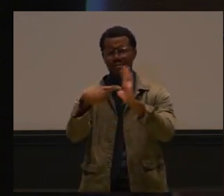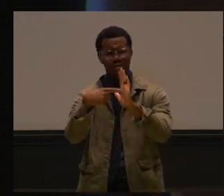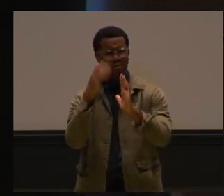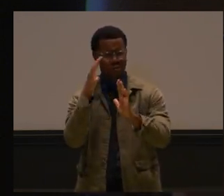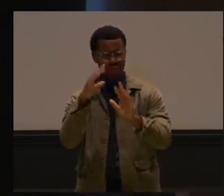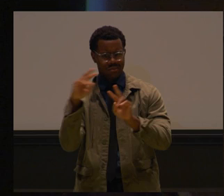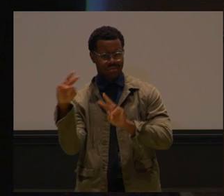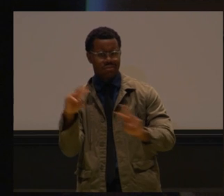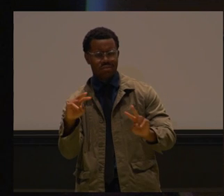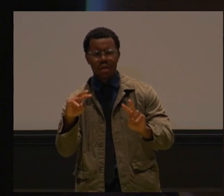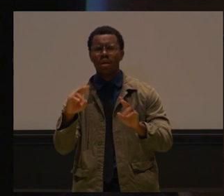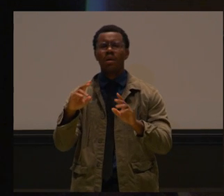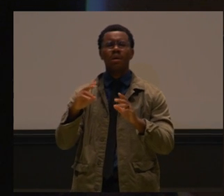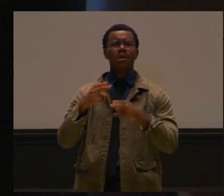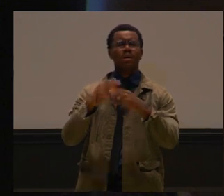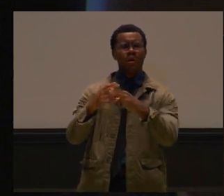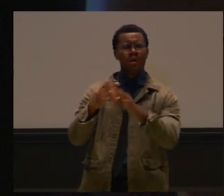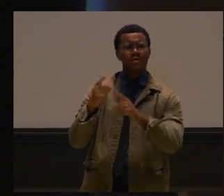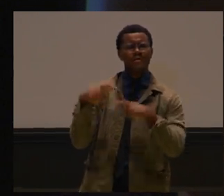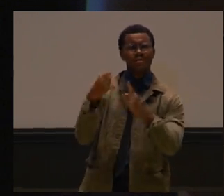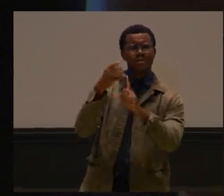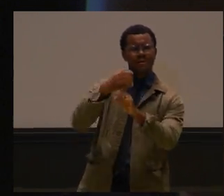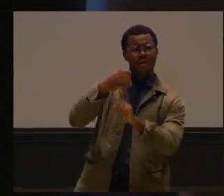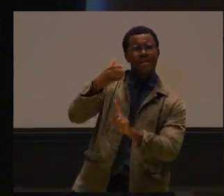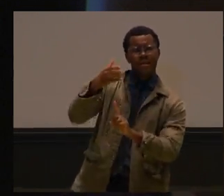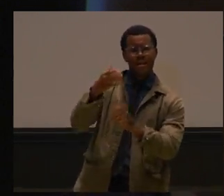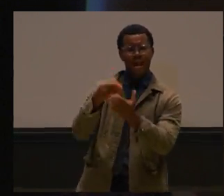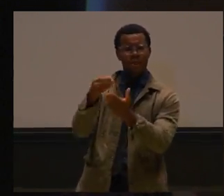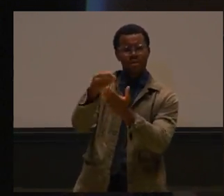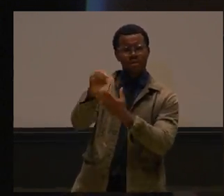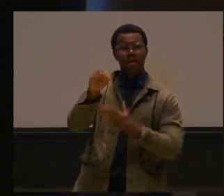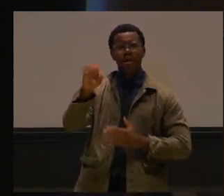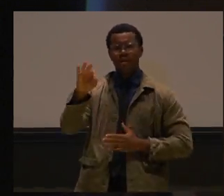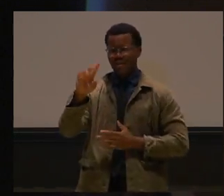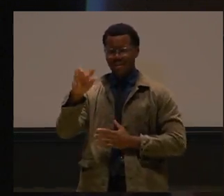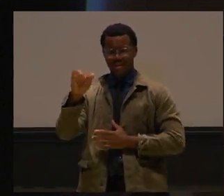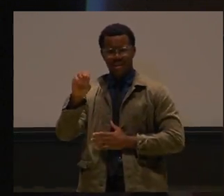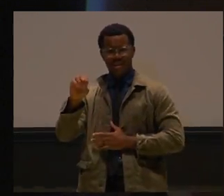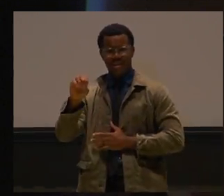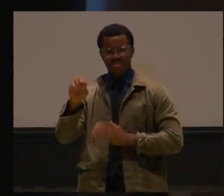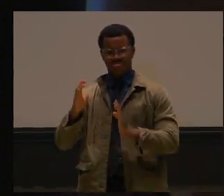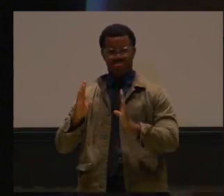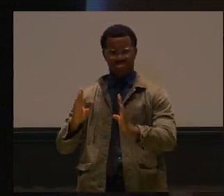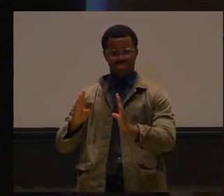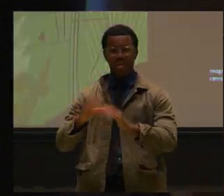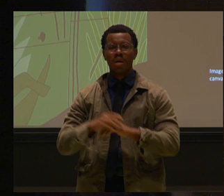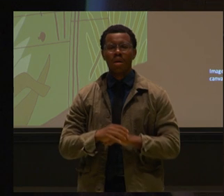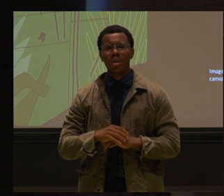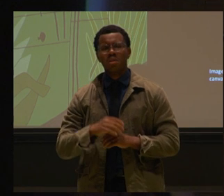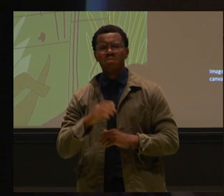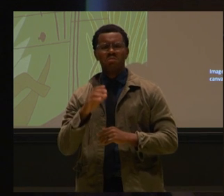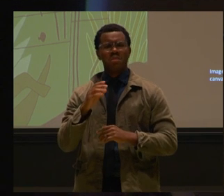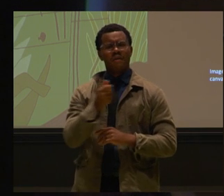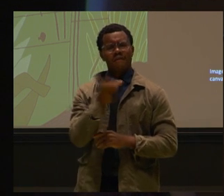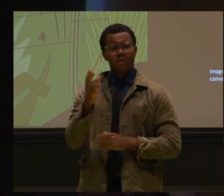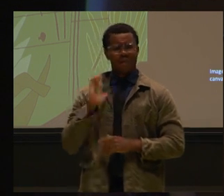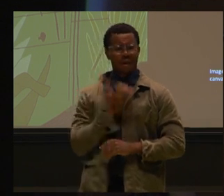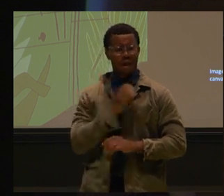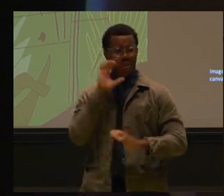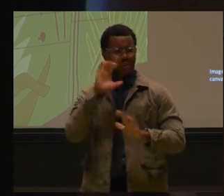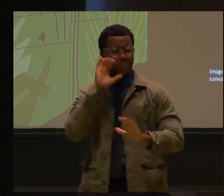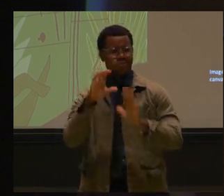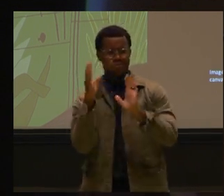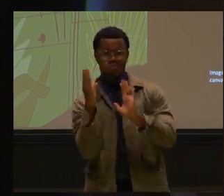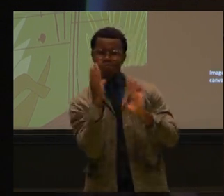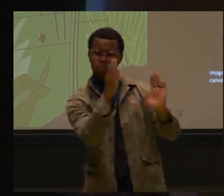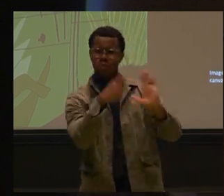Since Unveiling, Acquisitions of a Decade, which is on view in our first floor galleries, highlighting our growing collection.